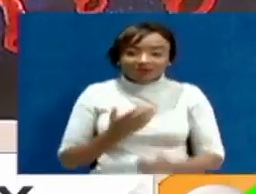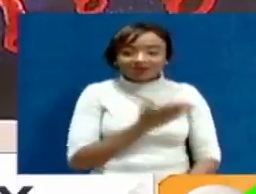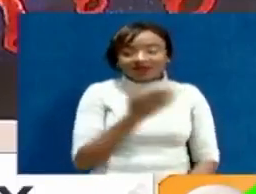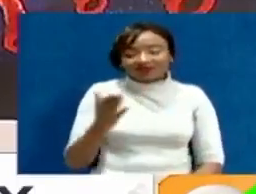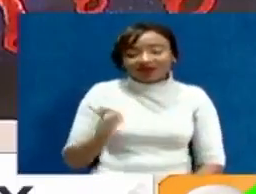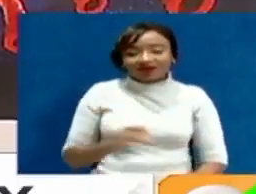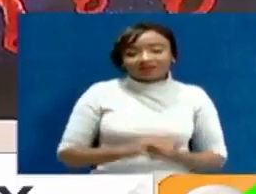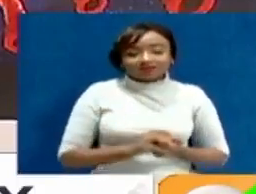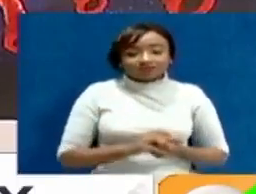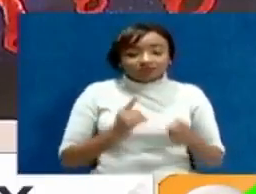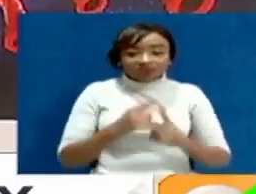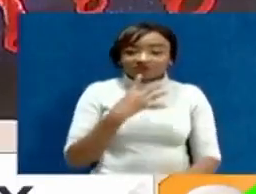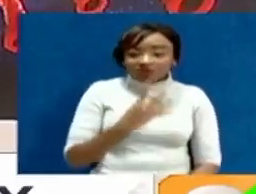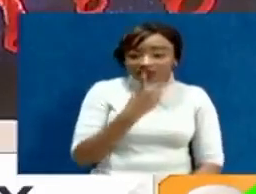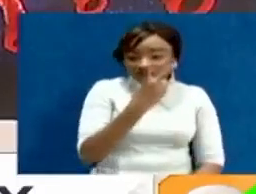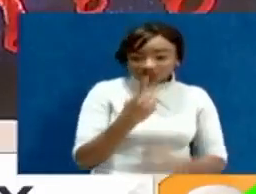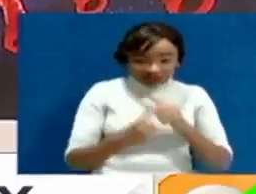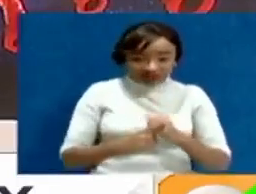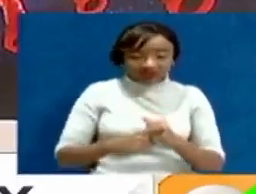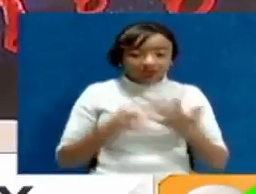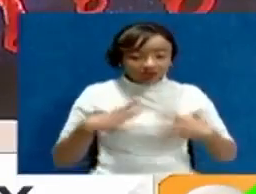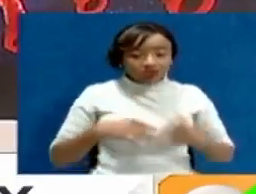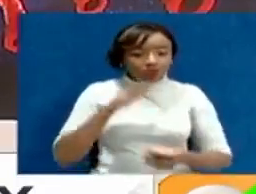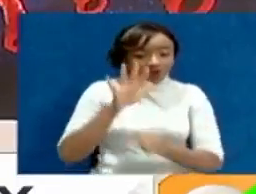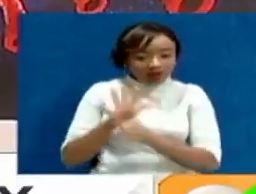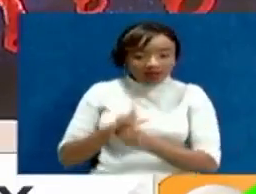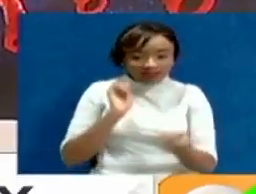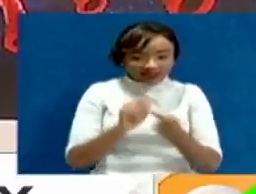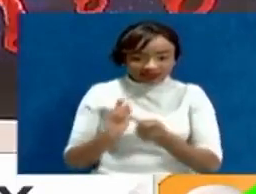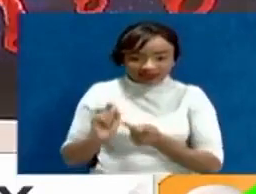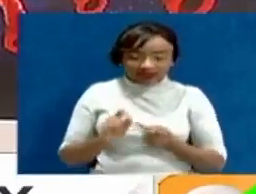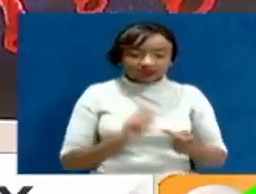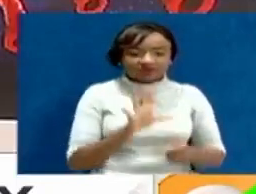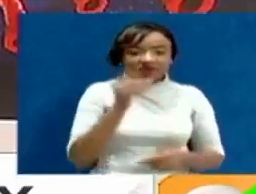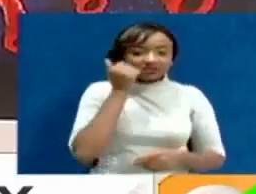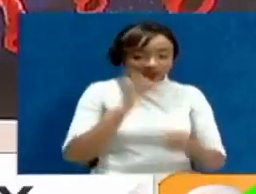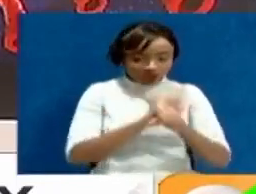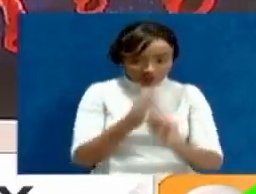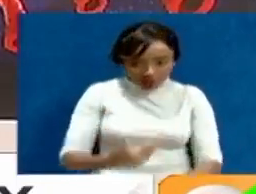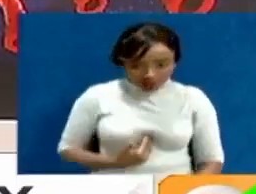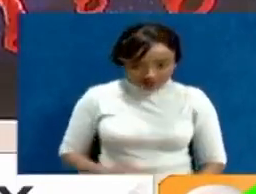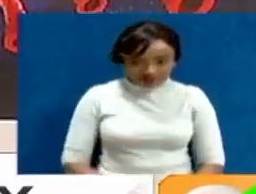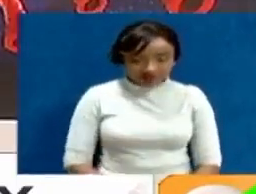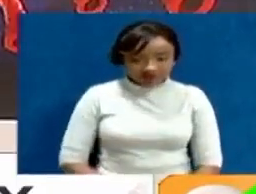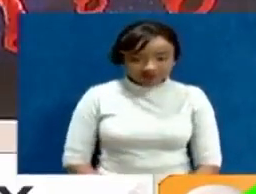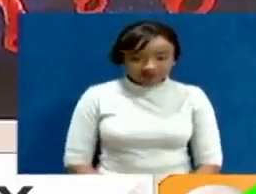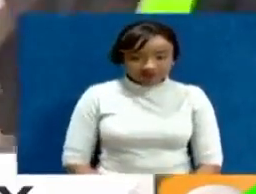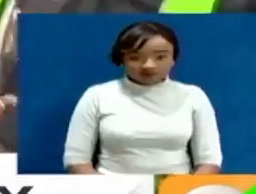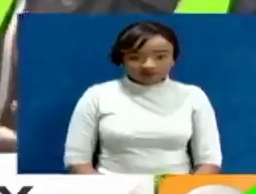trend, even as 426 more tested positive for COVID-19 in the last 24 hours.